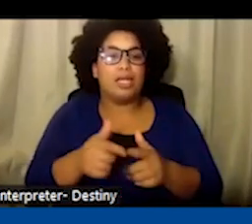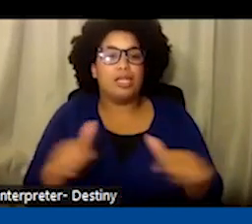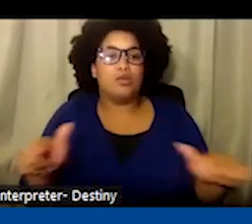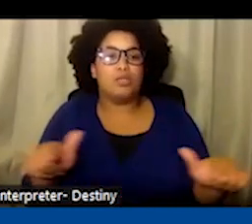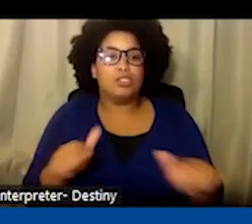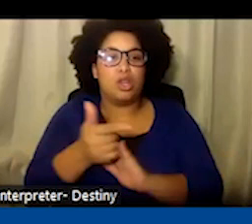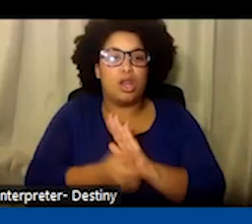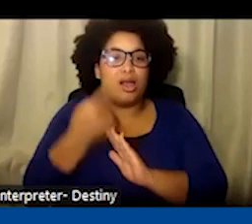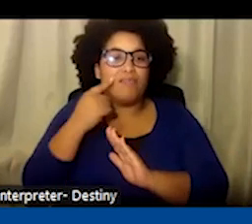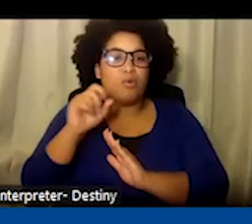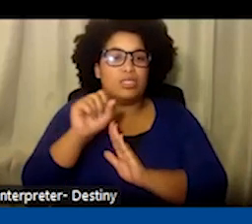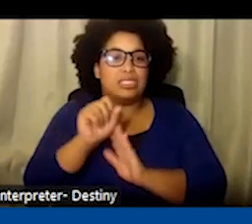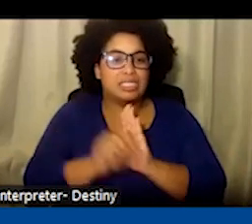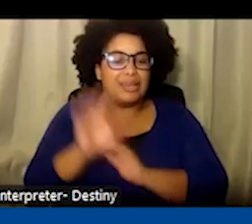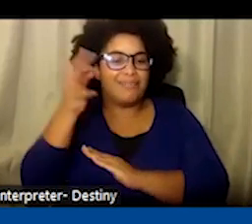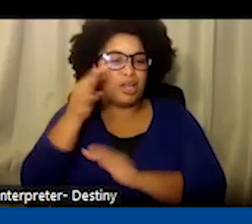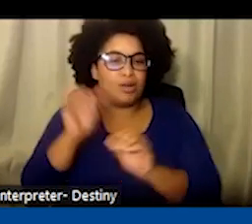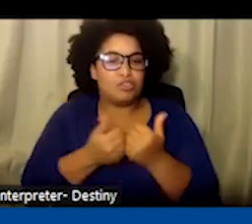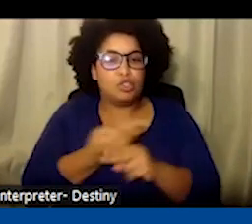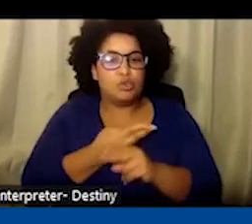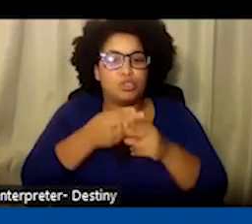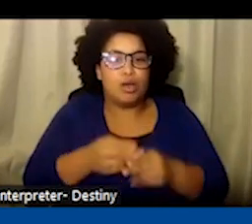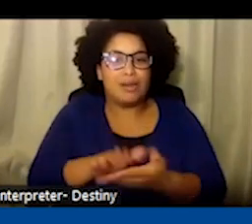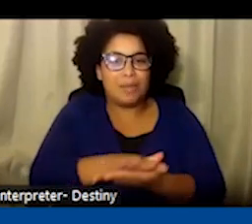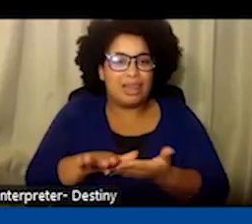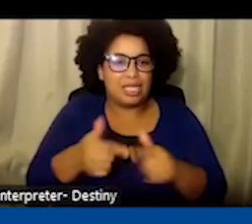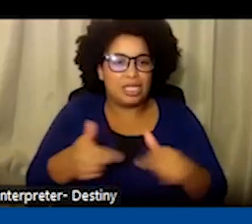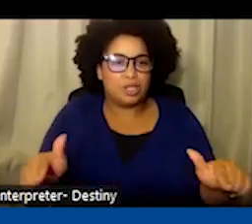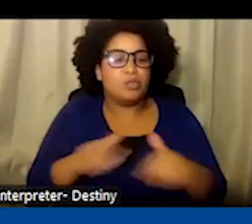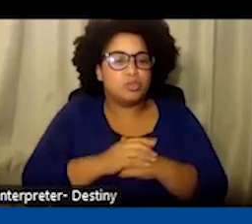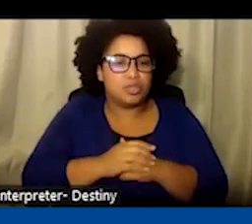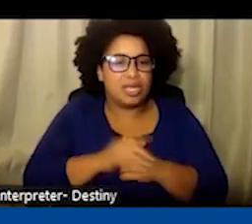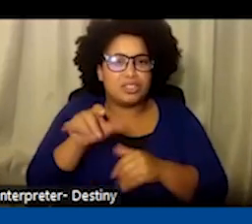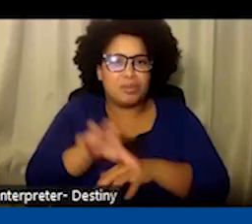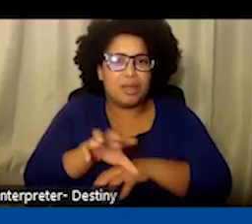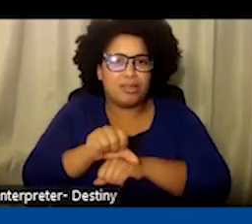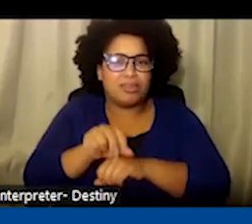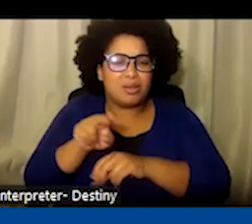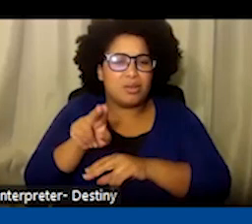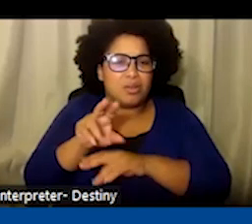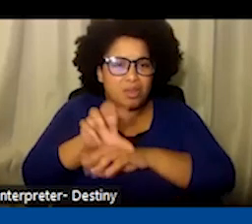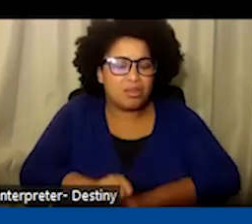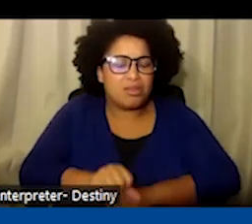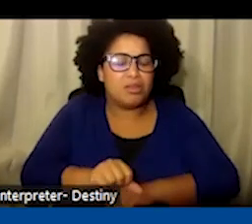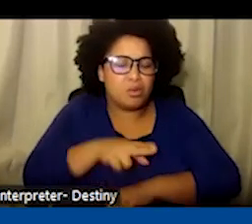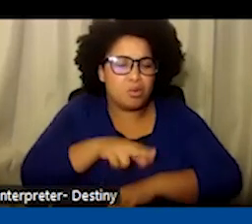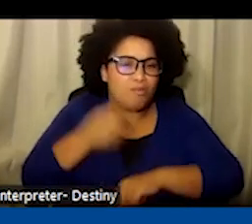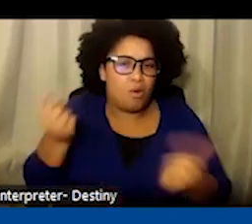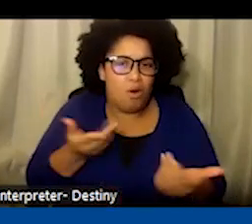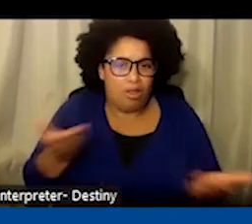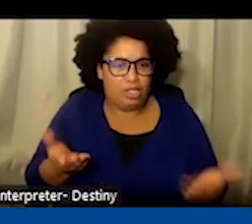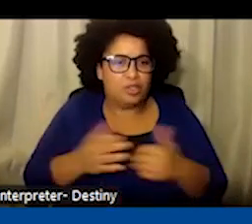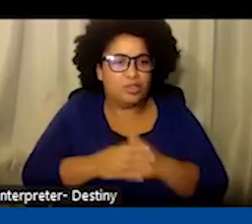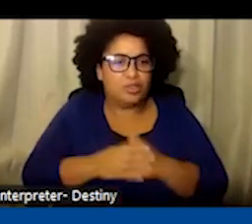law for state and federal agencies to use plain language, and it should be the norm or best practices for all of us here. Some